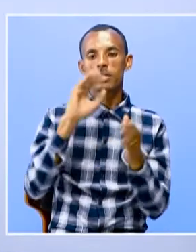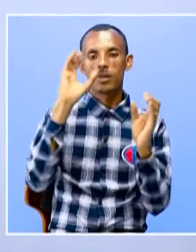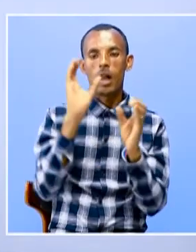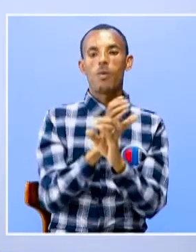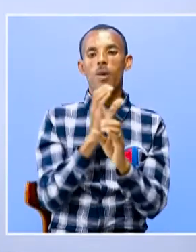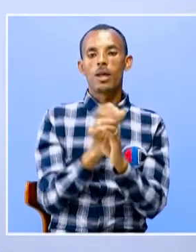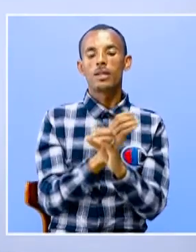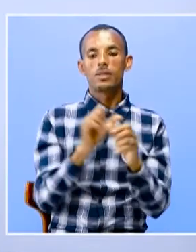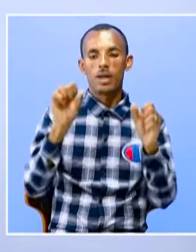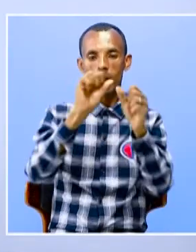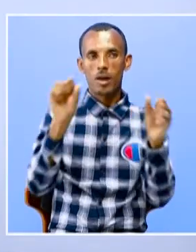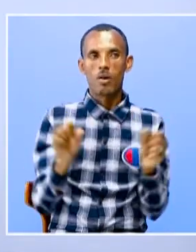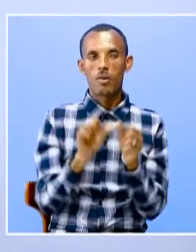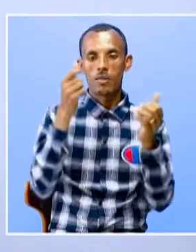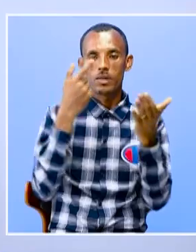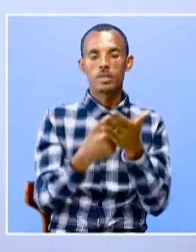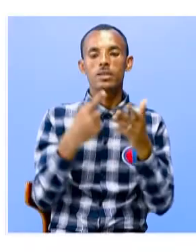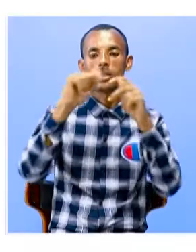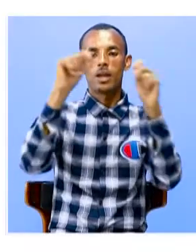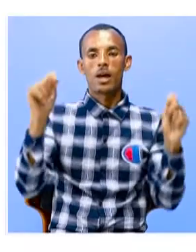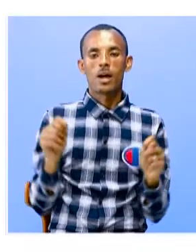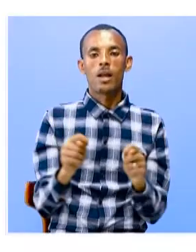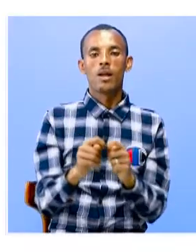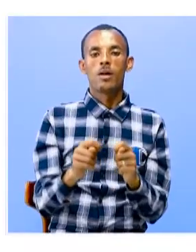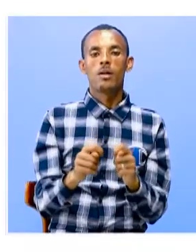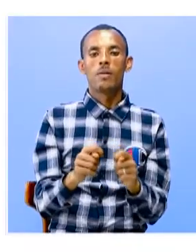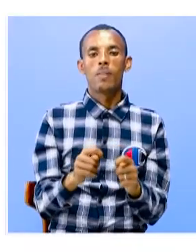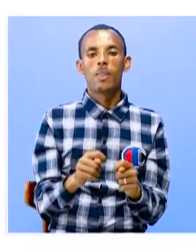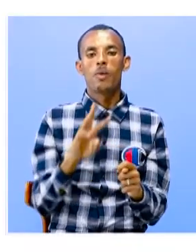calculate the area of such triangle, what you do